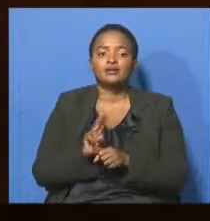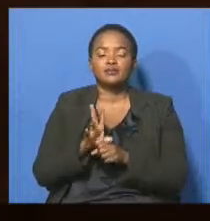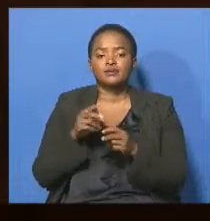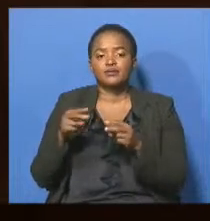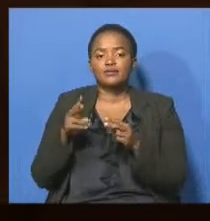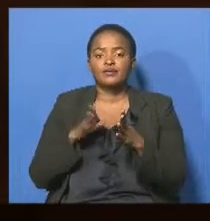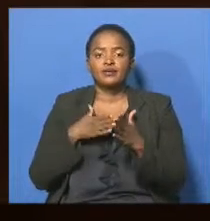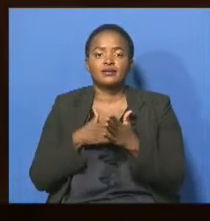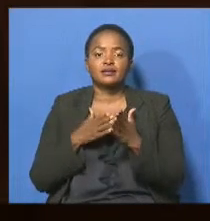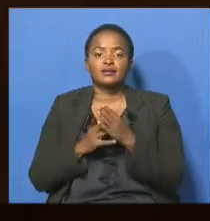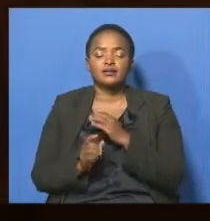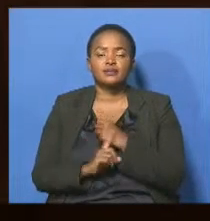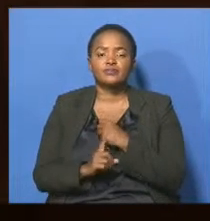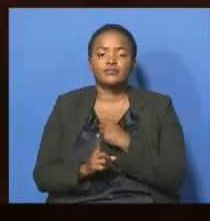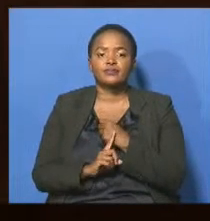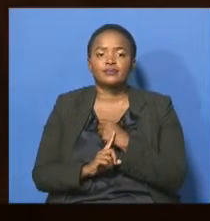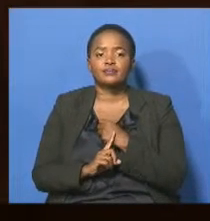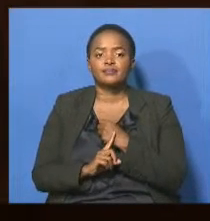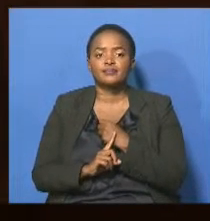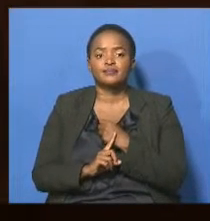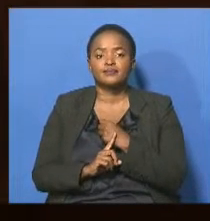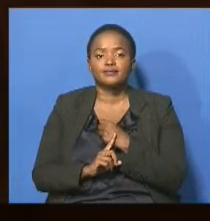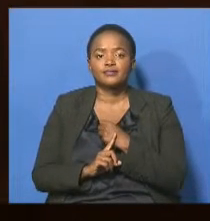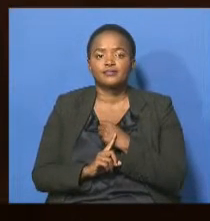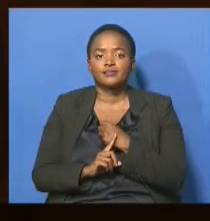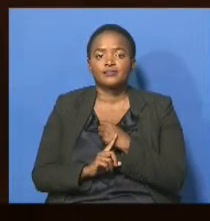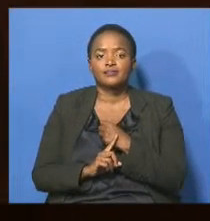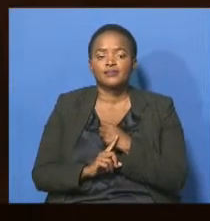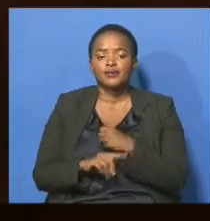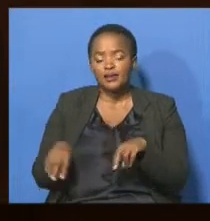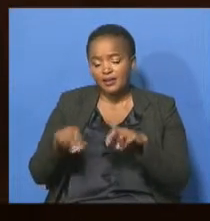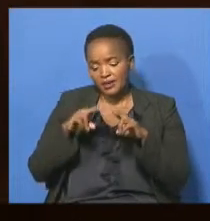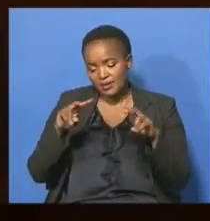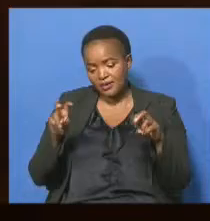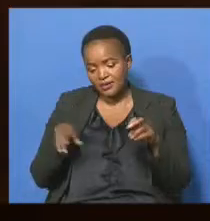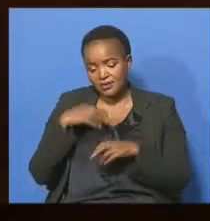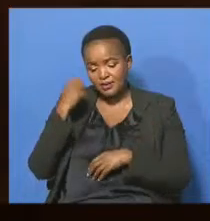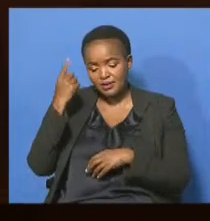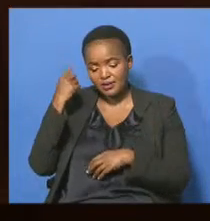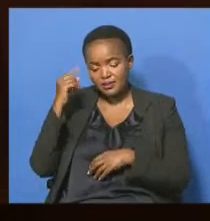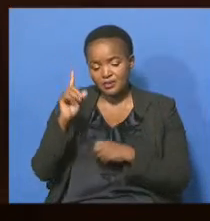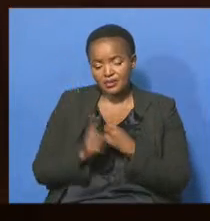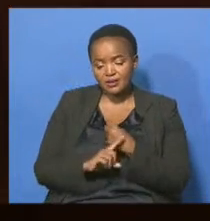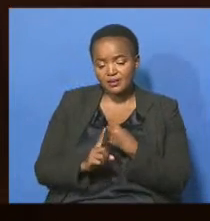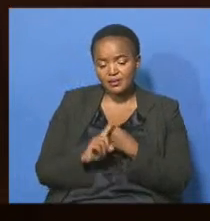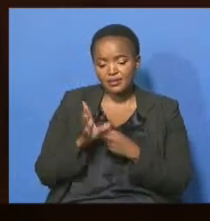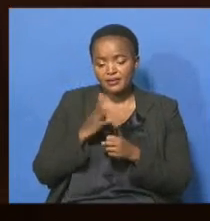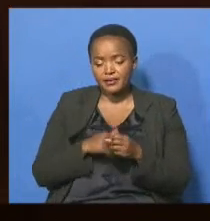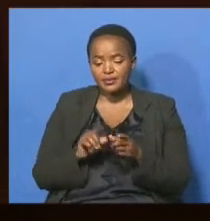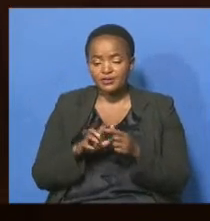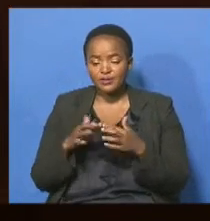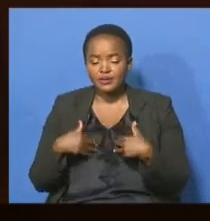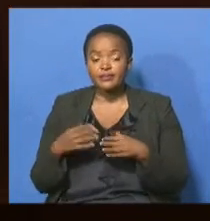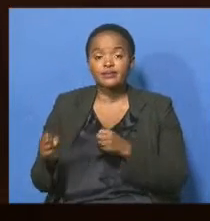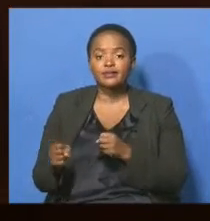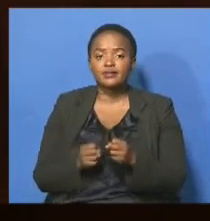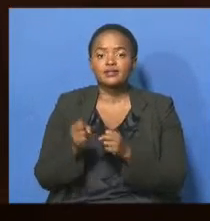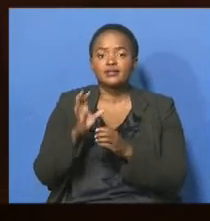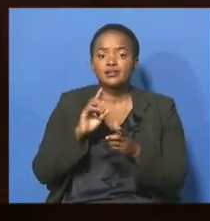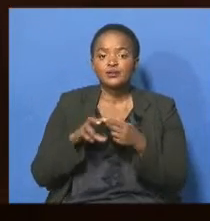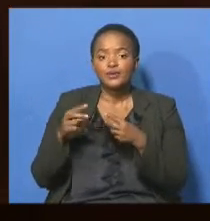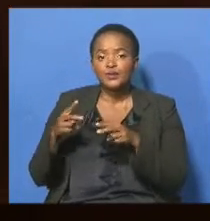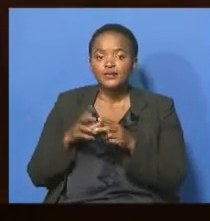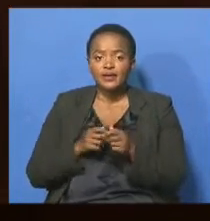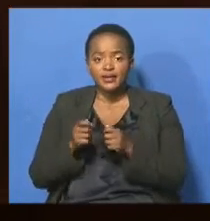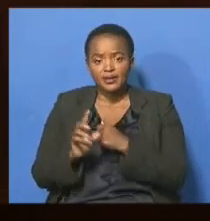fight against crime, in actually analyzing and understanding crime and coming up with strategies to